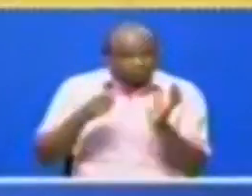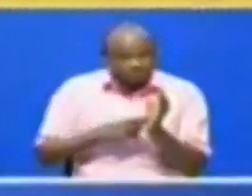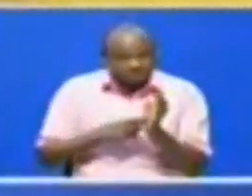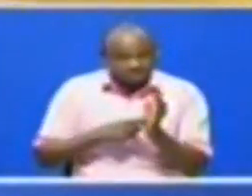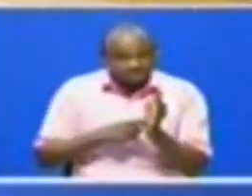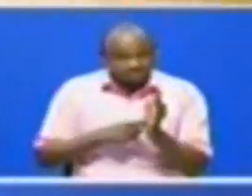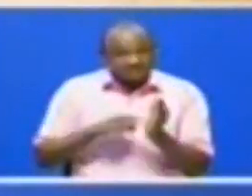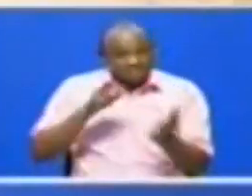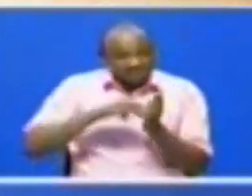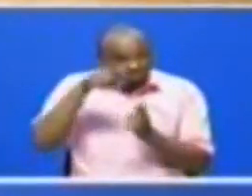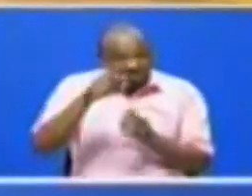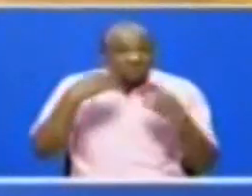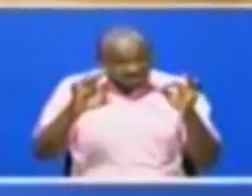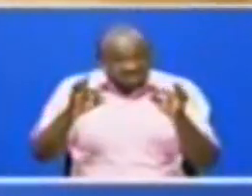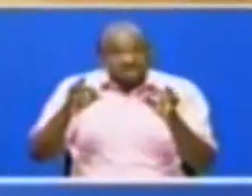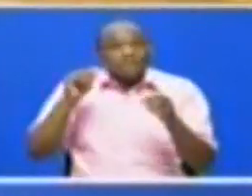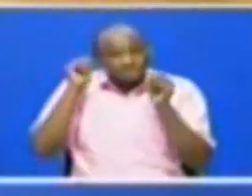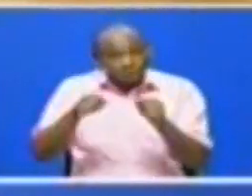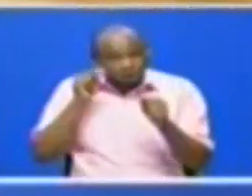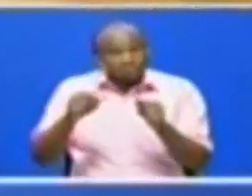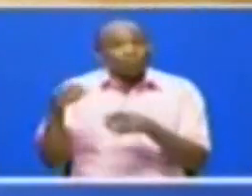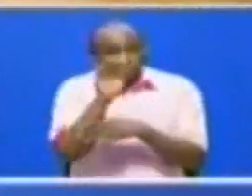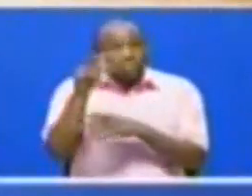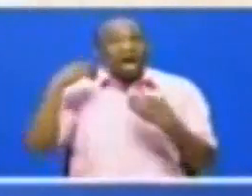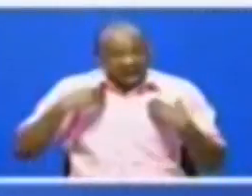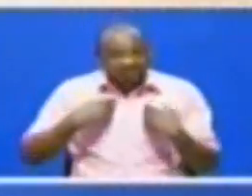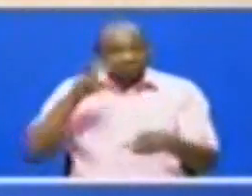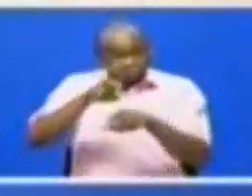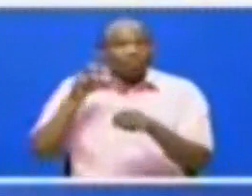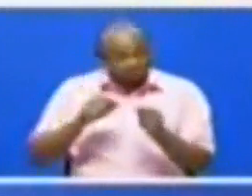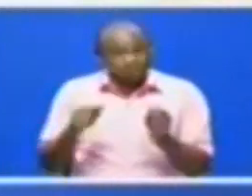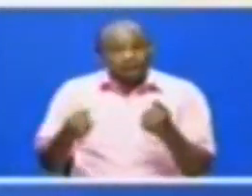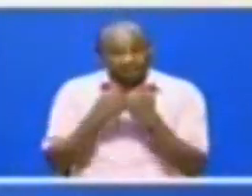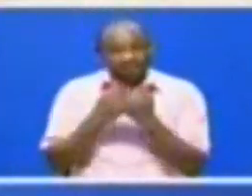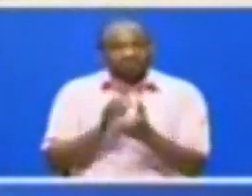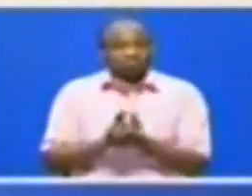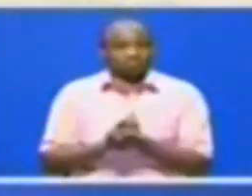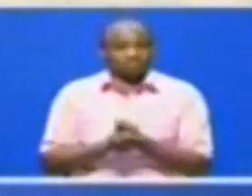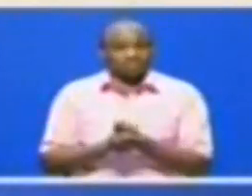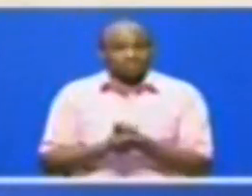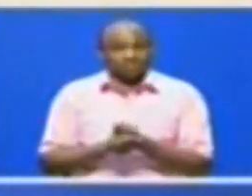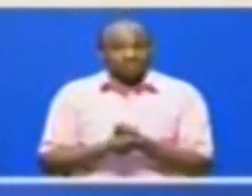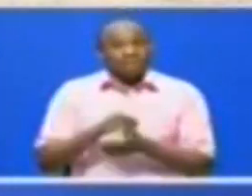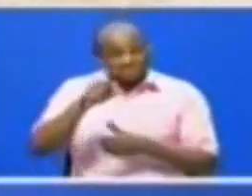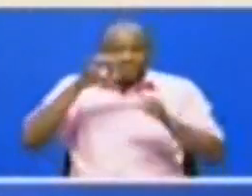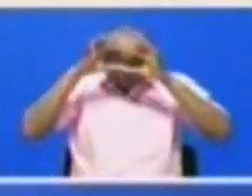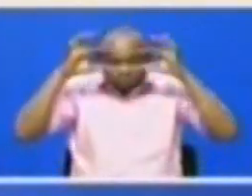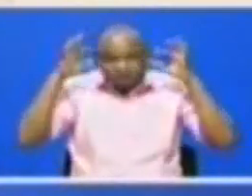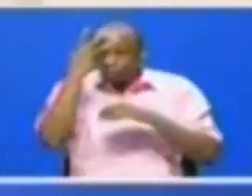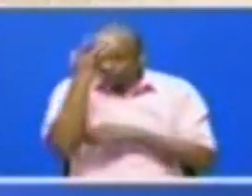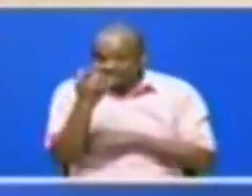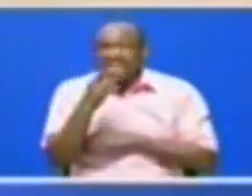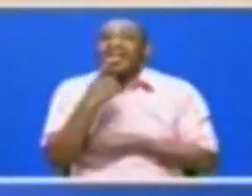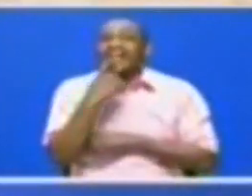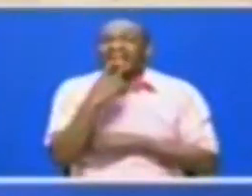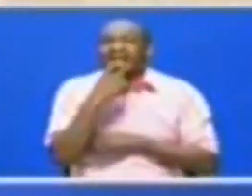necessarily mean that he is free from experiencing a venomous, deadly bite from his unusual friends. Nafaa miwani kwa sababu huyu ni red